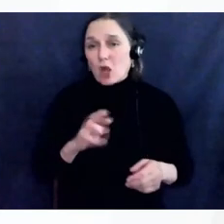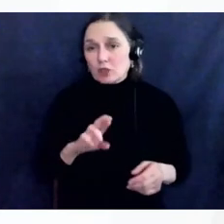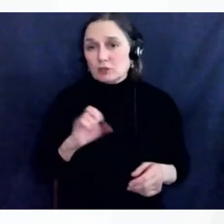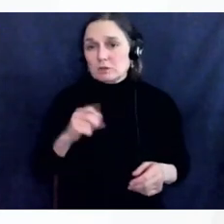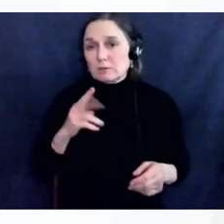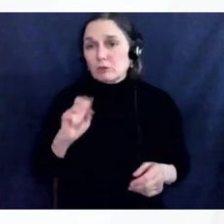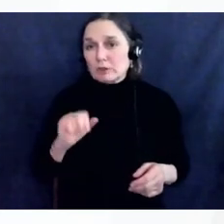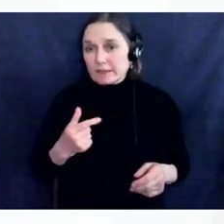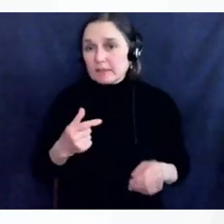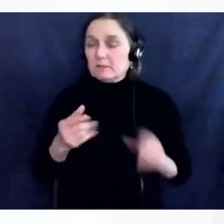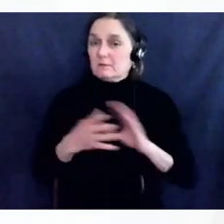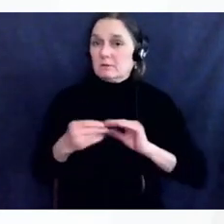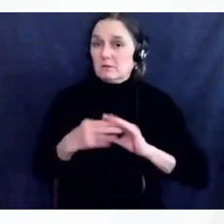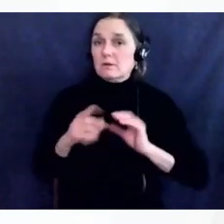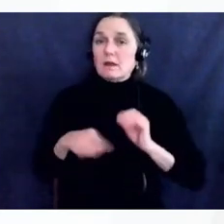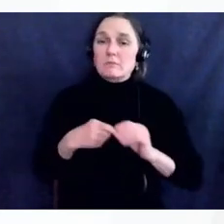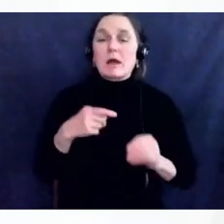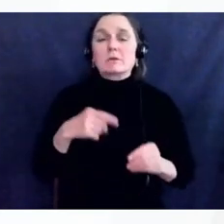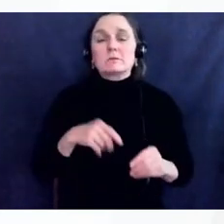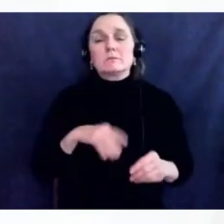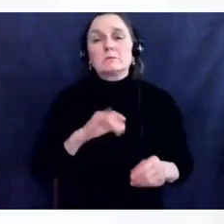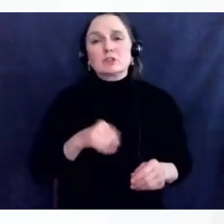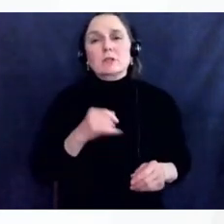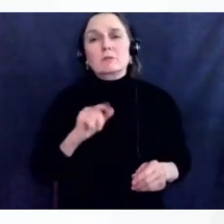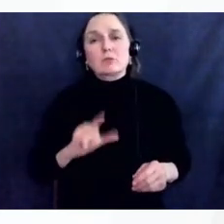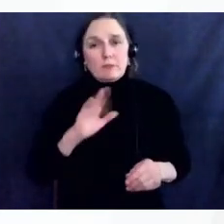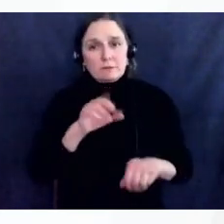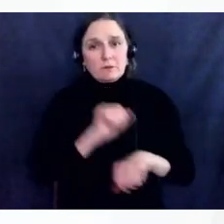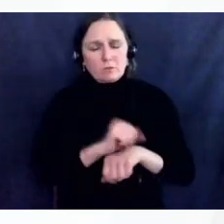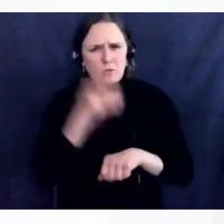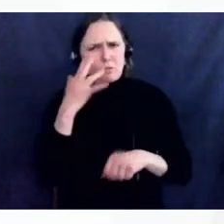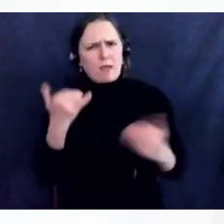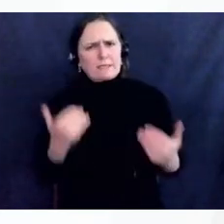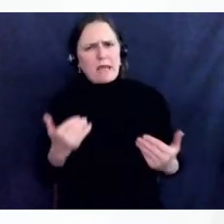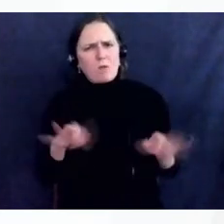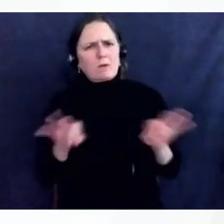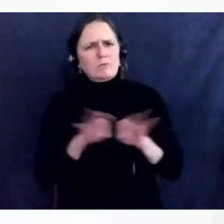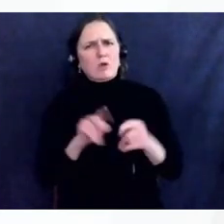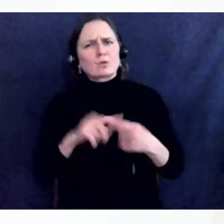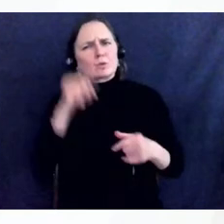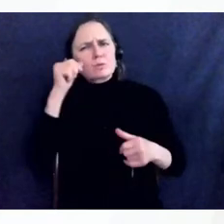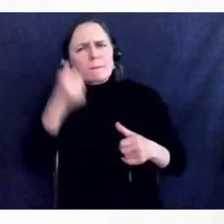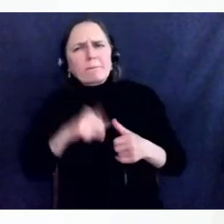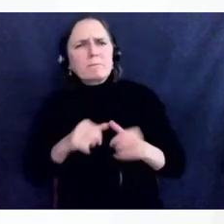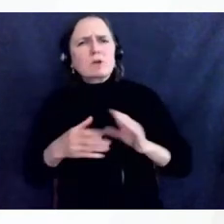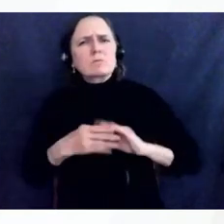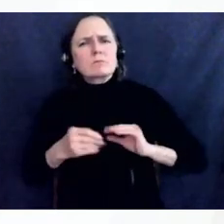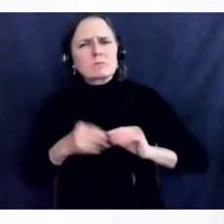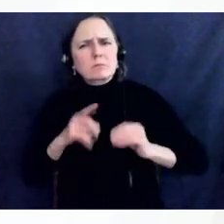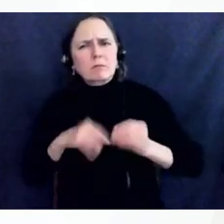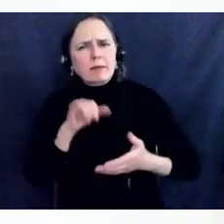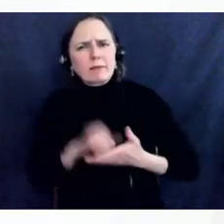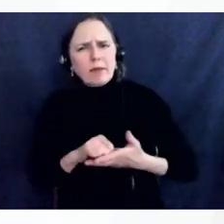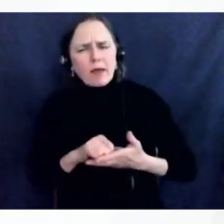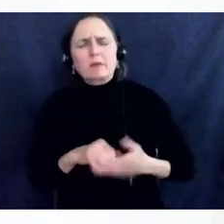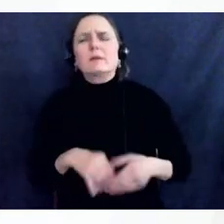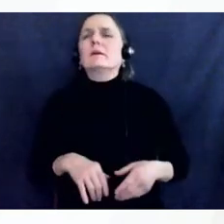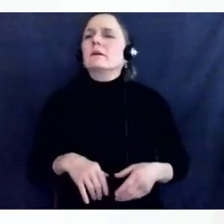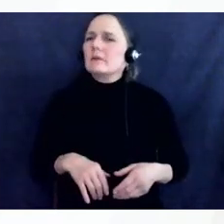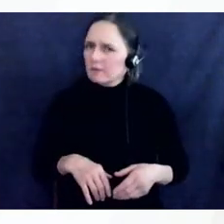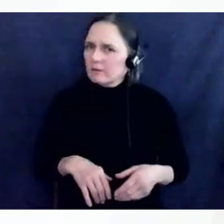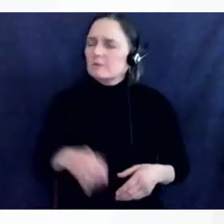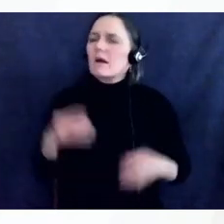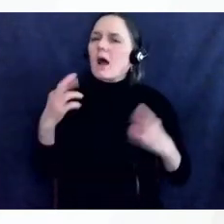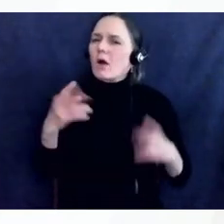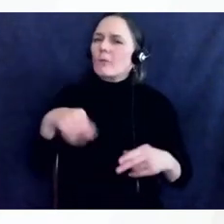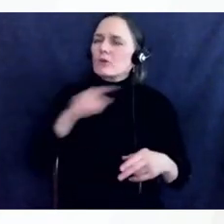now. Through Dr. Sperling's research for this presentation, I hope we have all learned more about Lawrence's experience